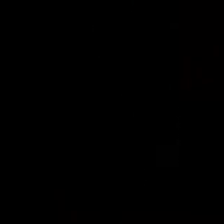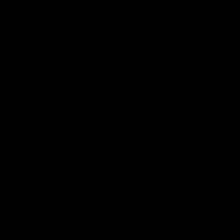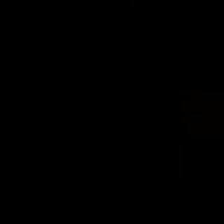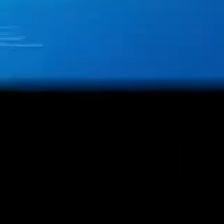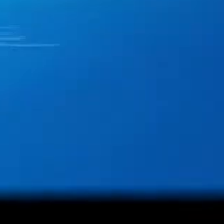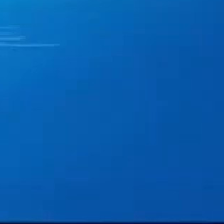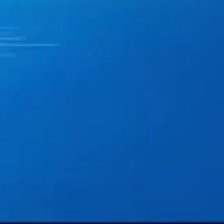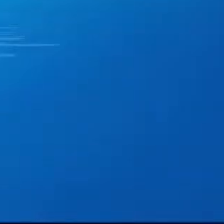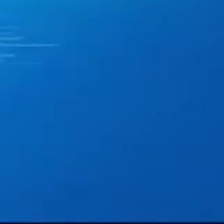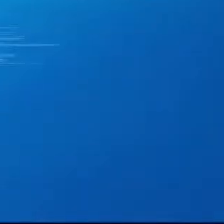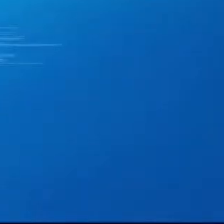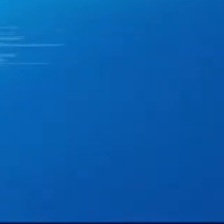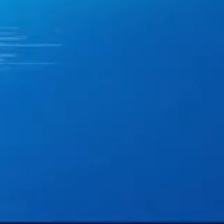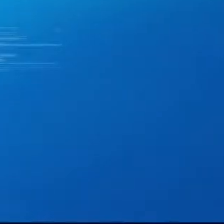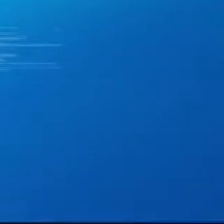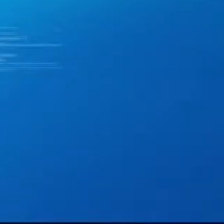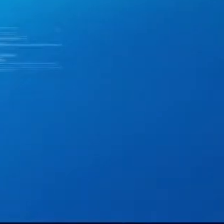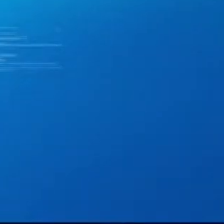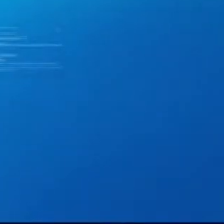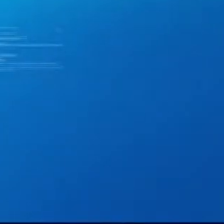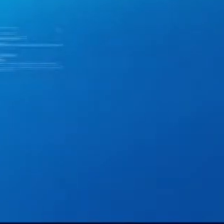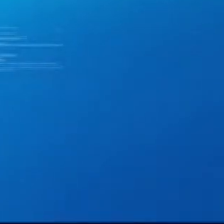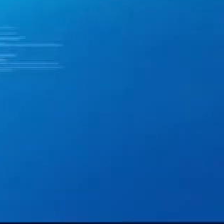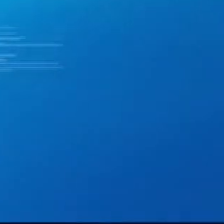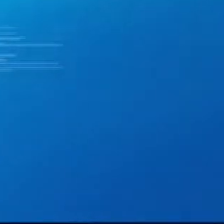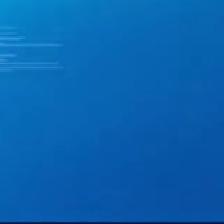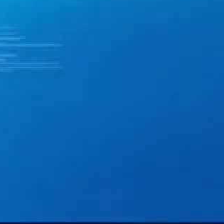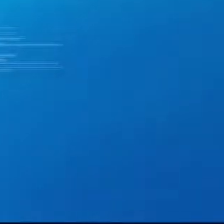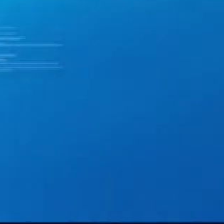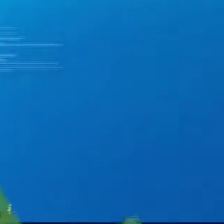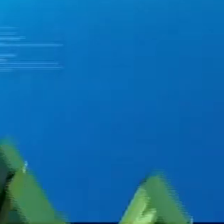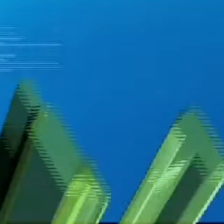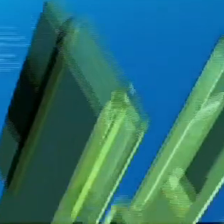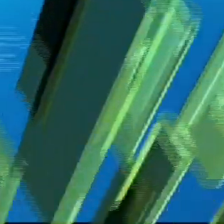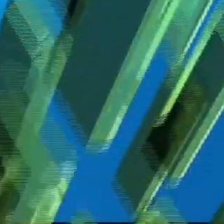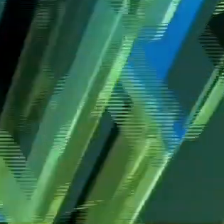ZNS Network presents The Bahamas Tonight.